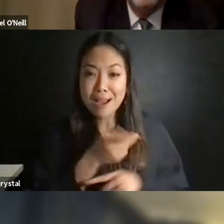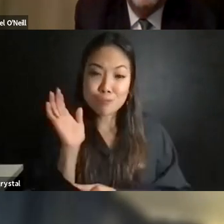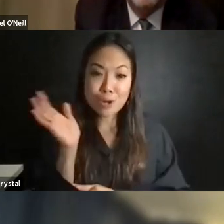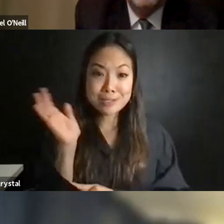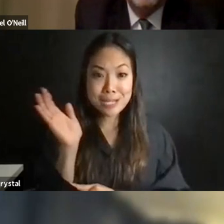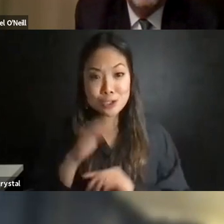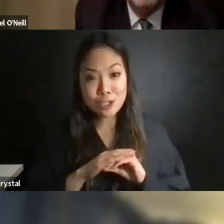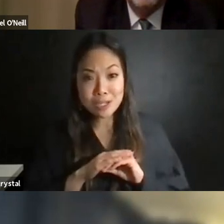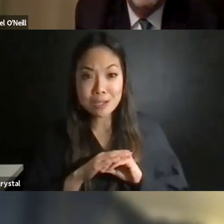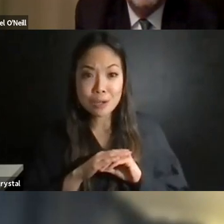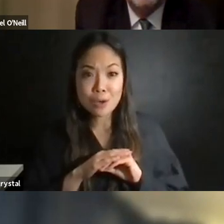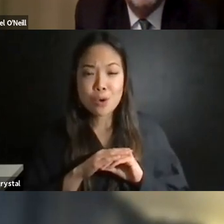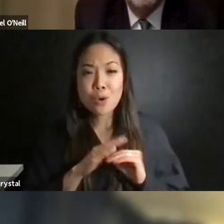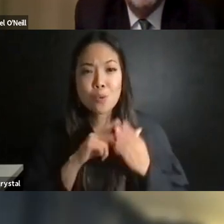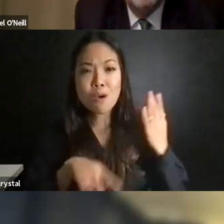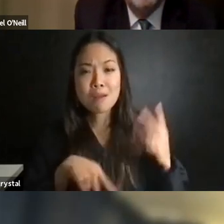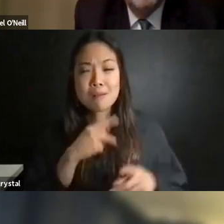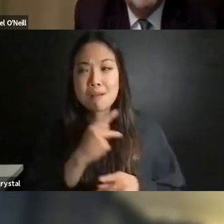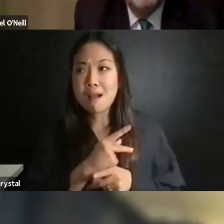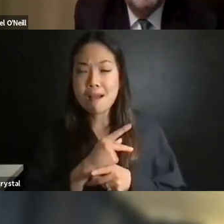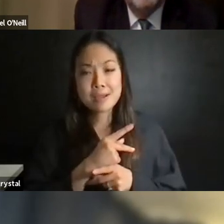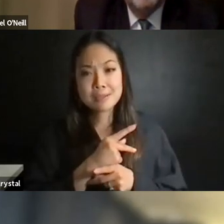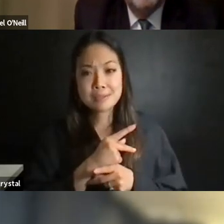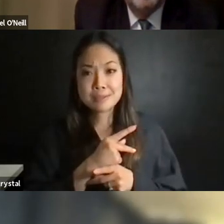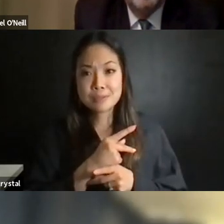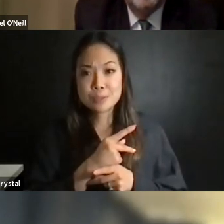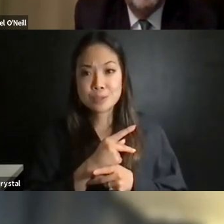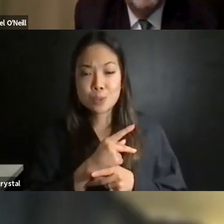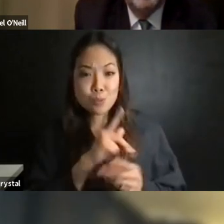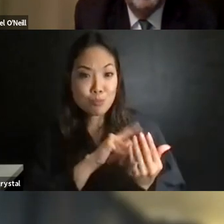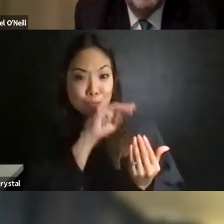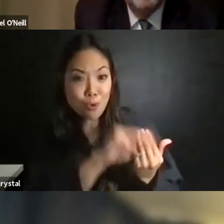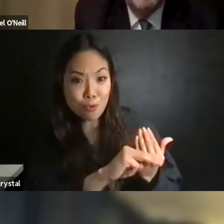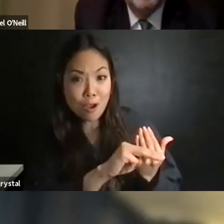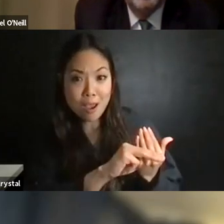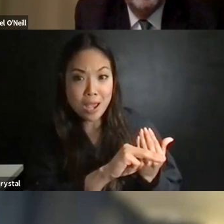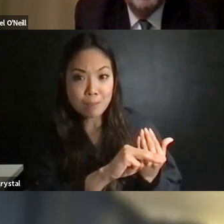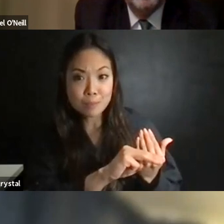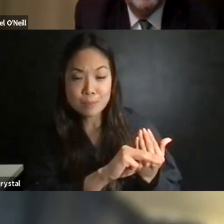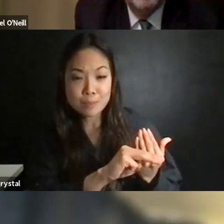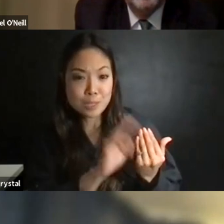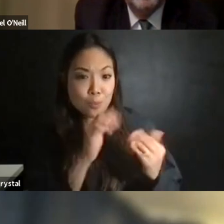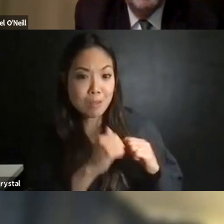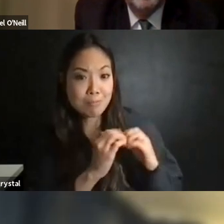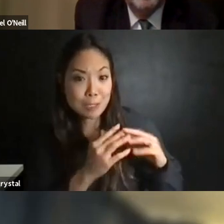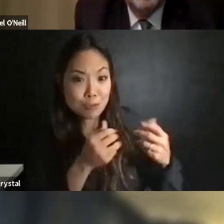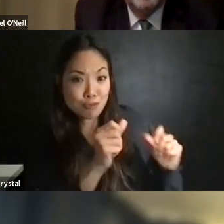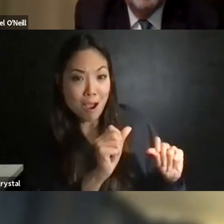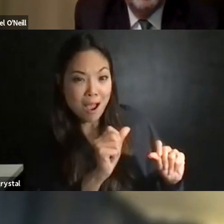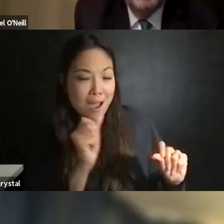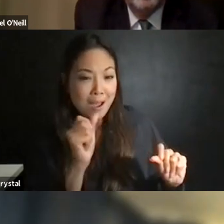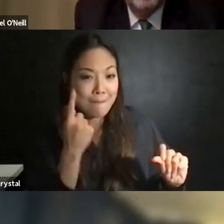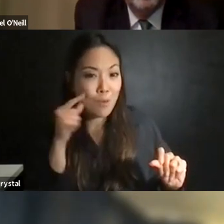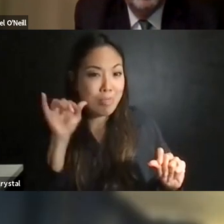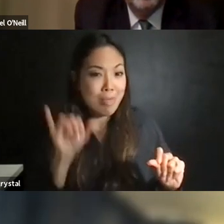are they what types of programs will be tried out in this innovation pathways program because it